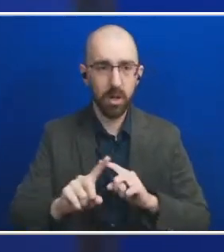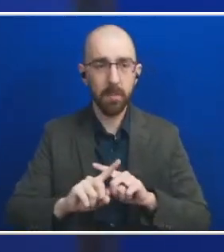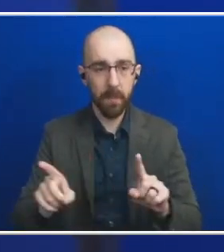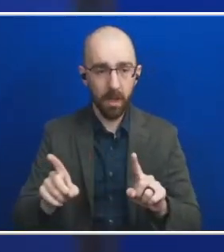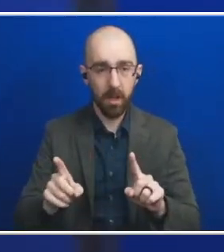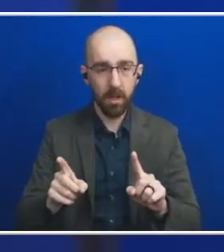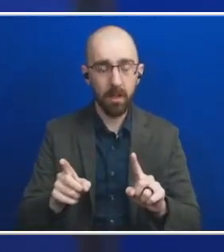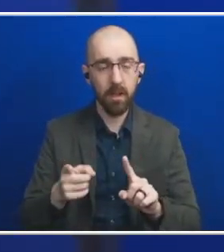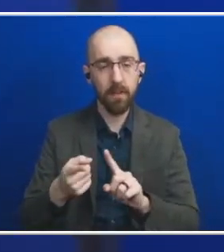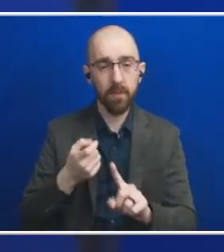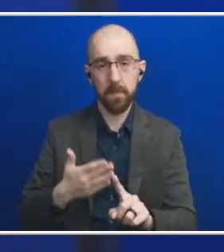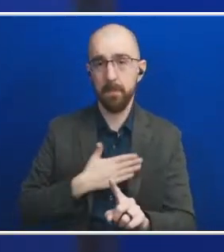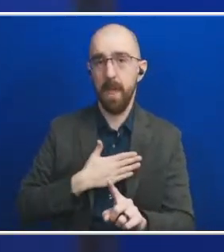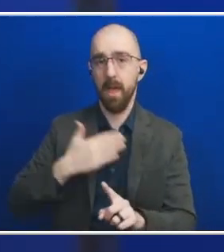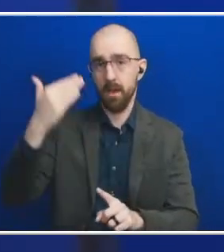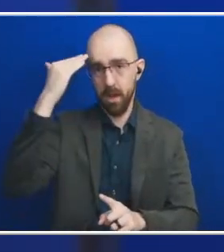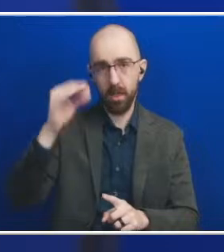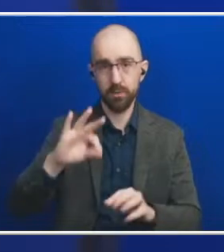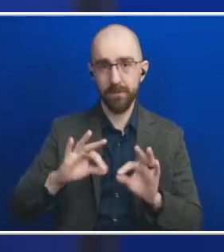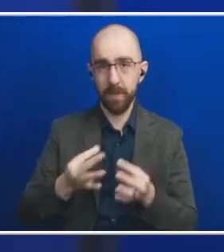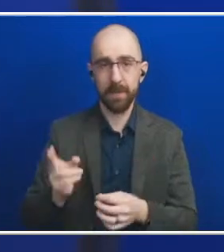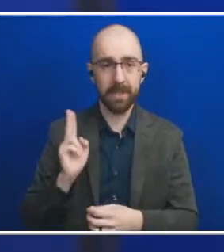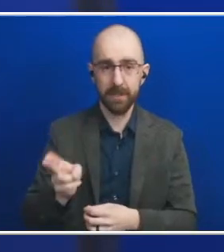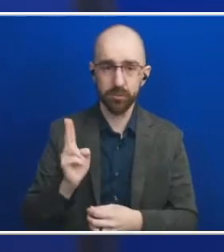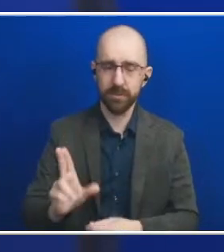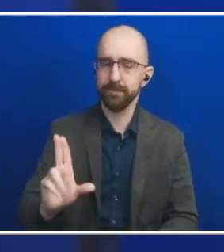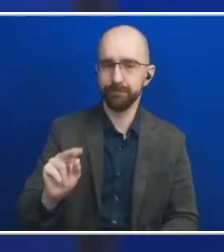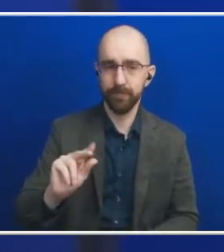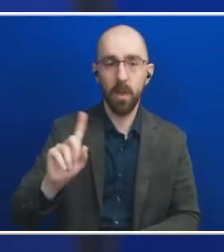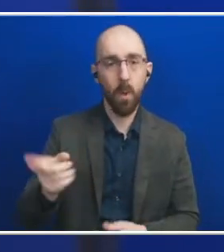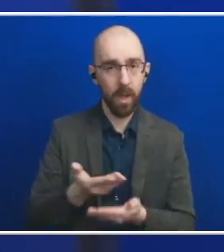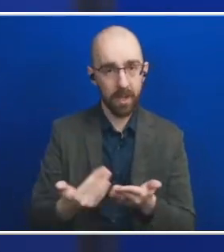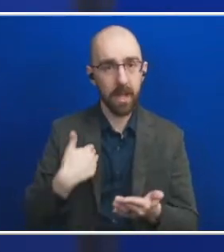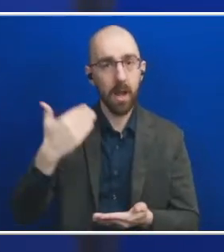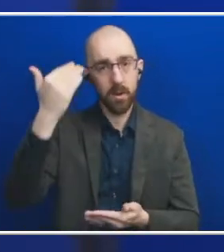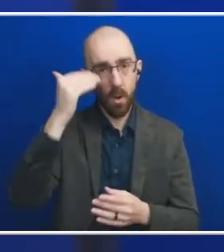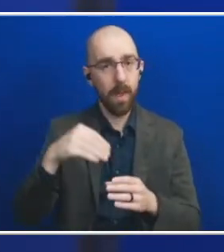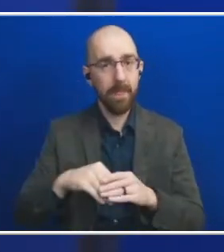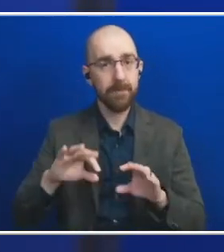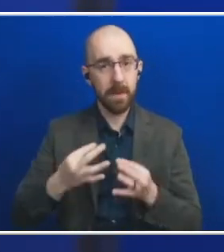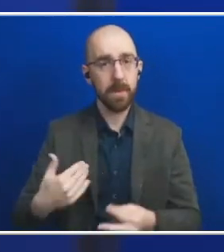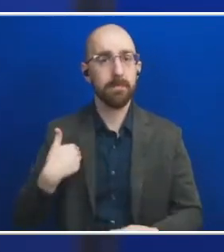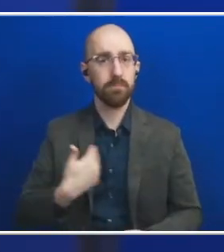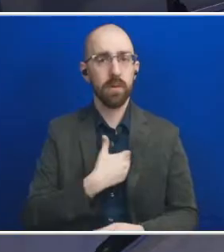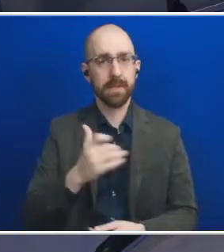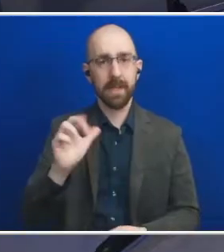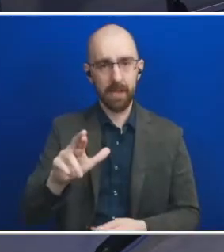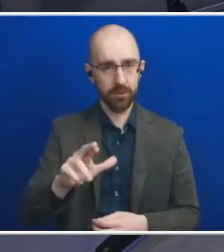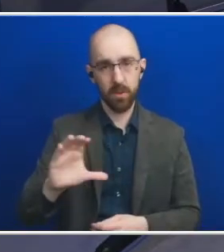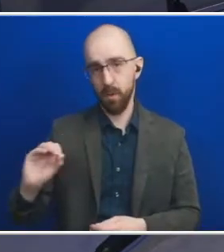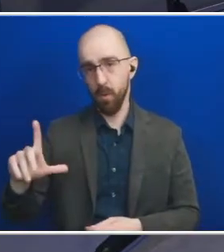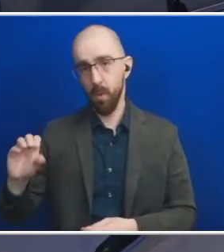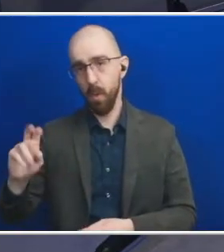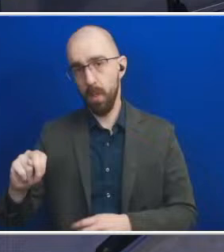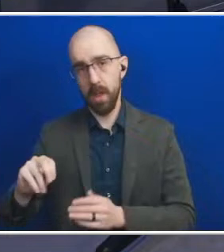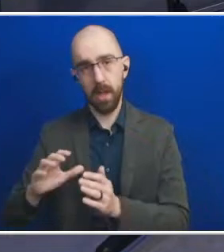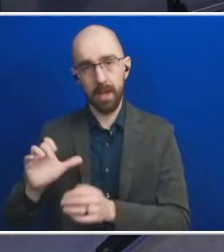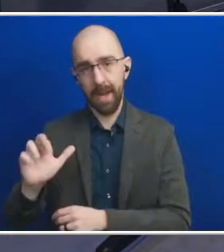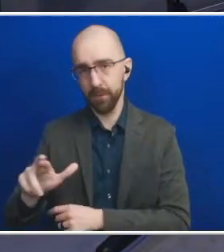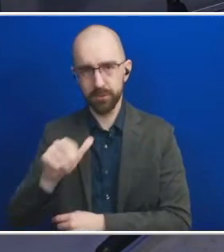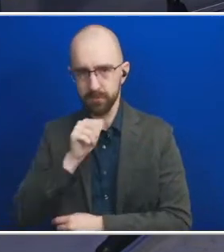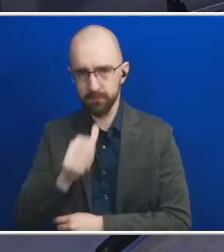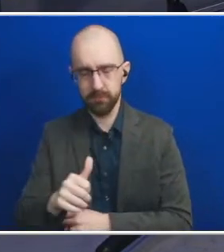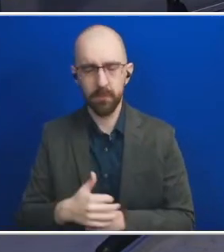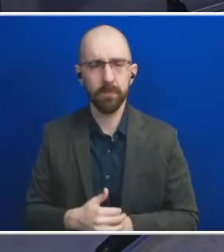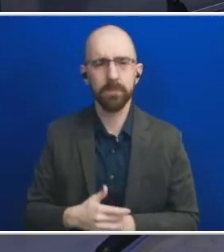knowledge of family history, no. The only thing I do know that runs in the family is breast cancer, but not colon cancer. Dr. Ashcraft, what's the big takeaway